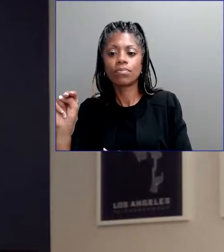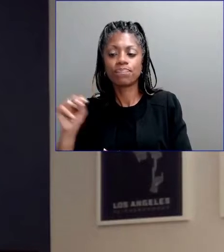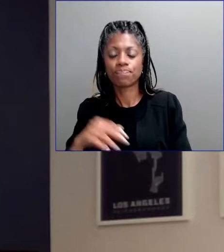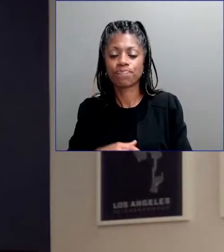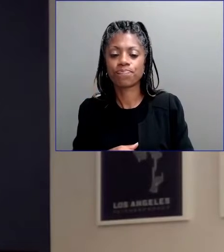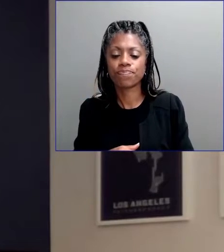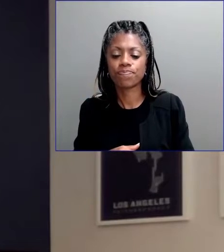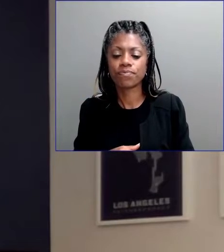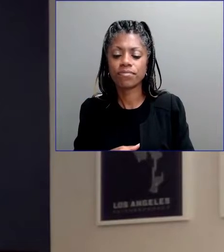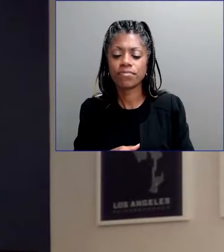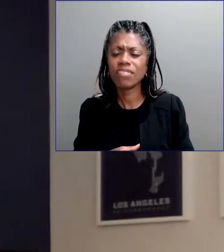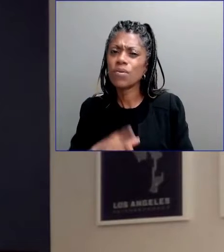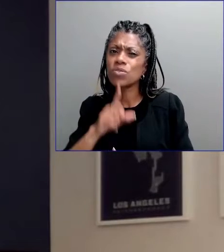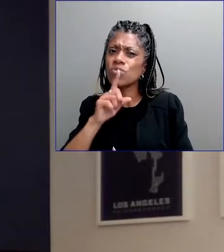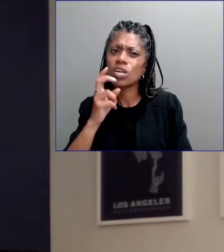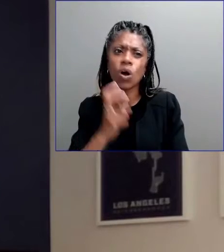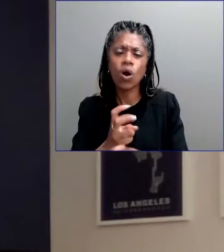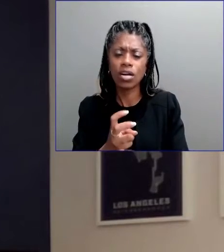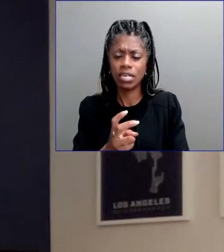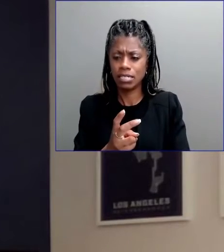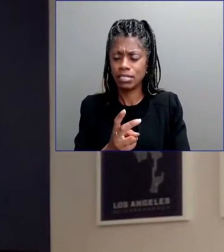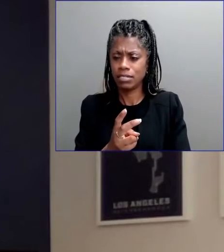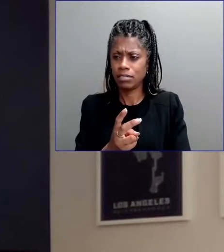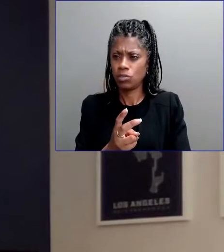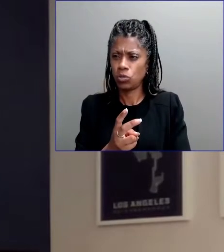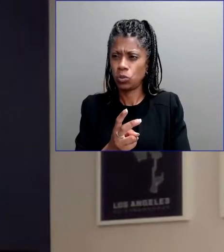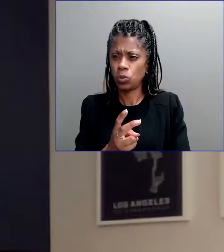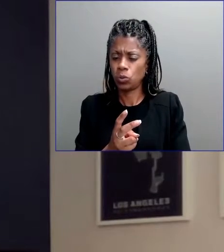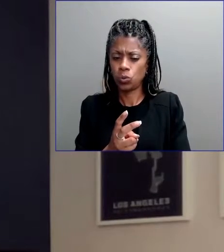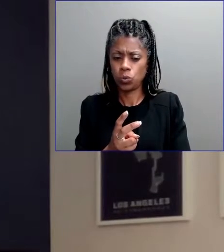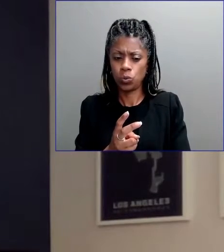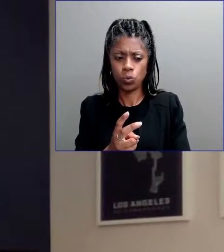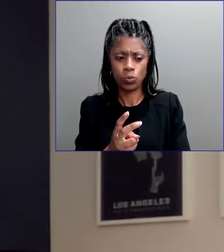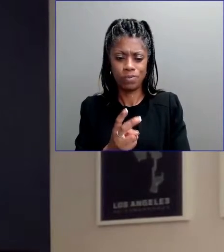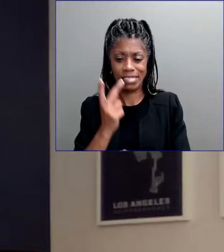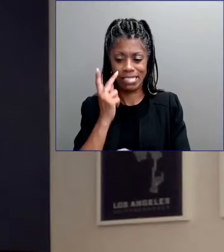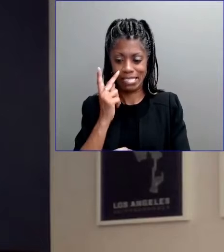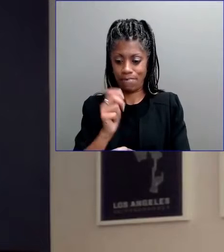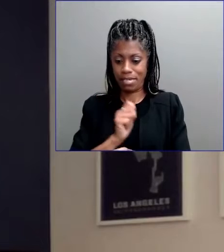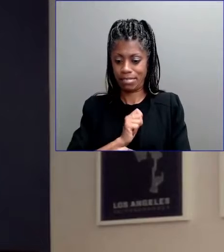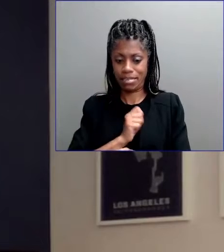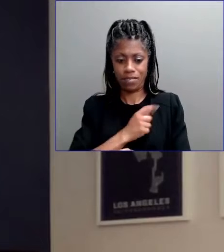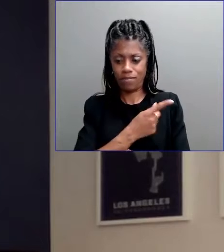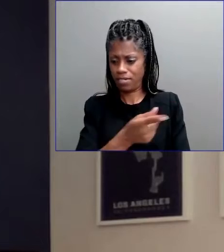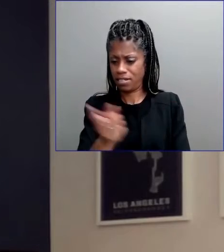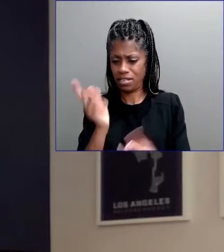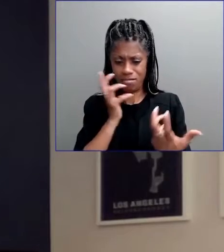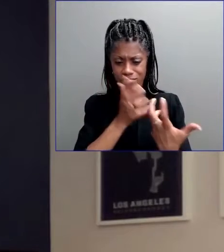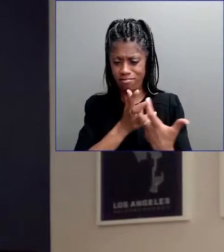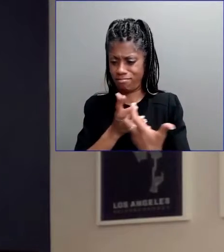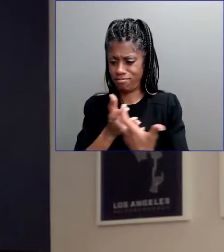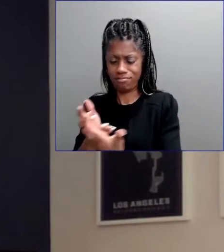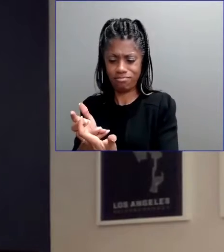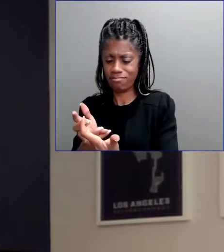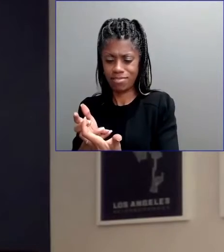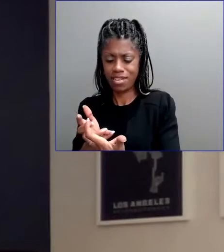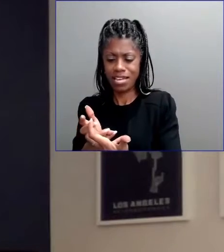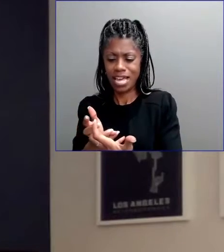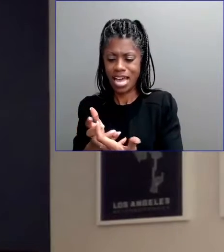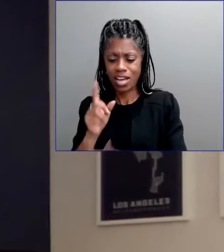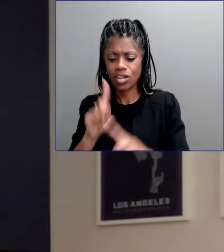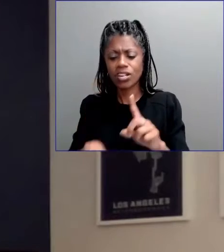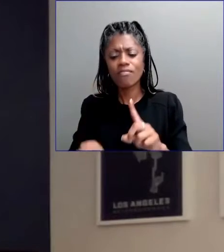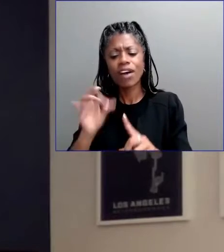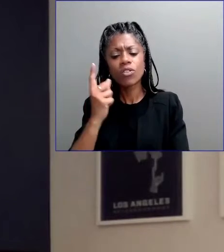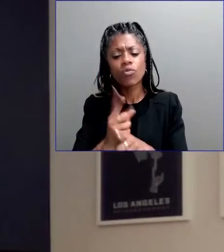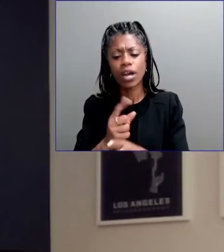undocumented, it was hard to see myself reflected in the spaces that I was hoping to be in. And so it really honestly is